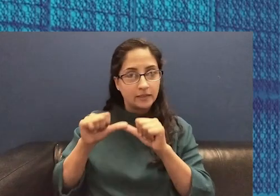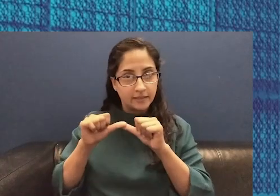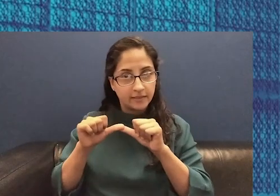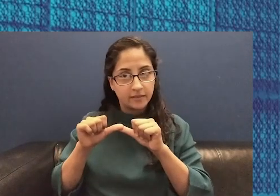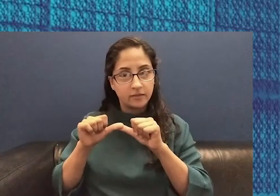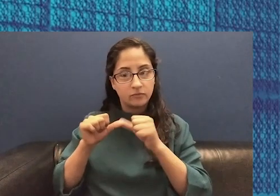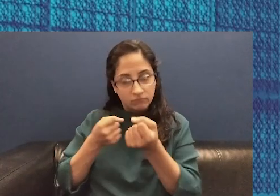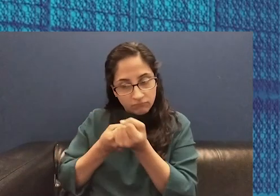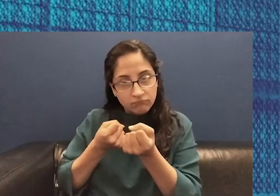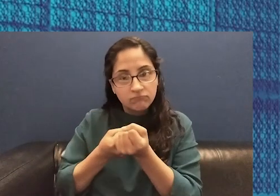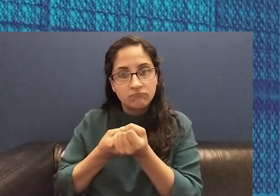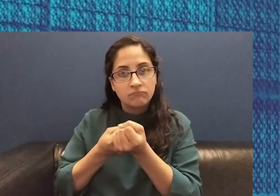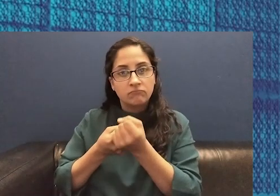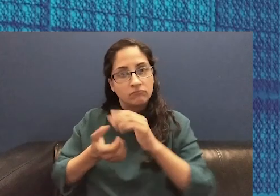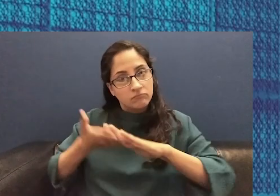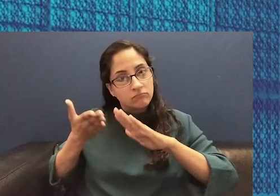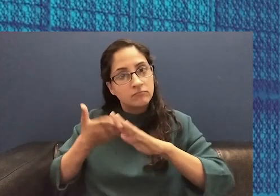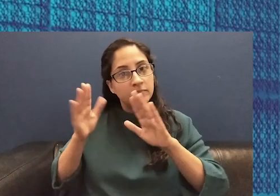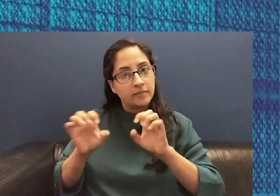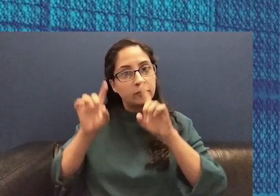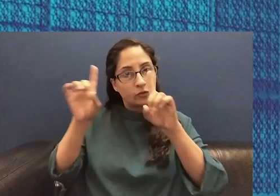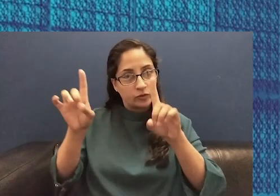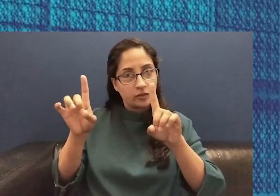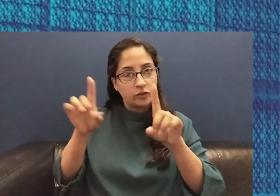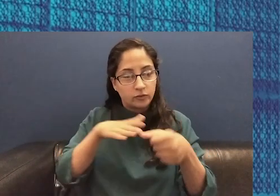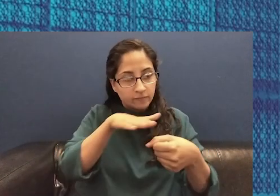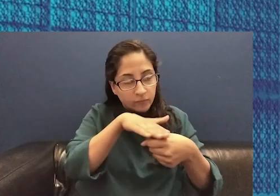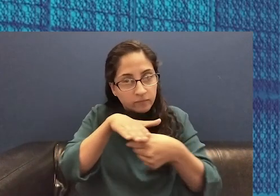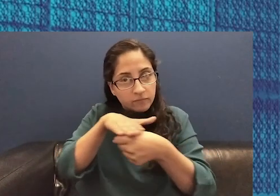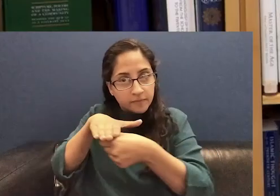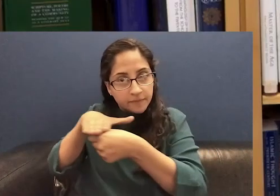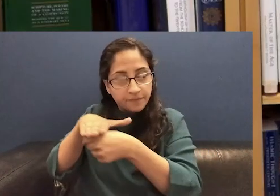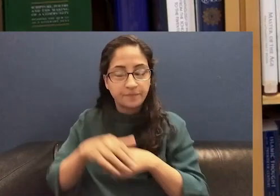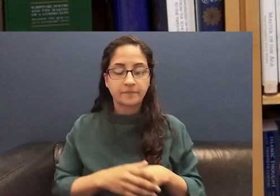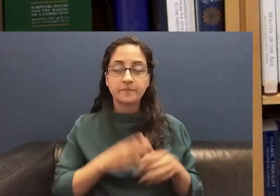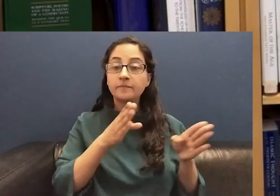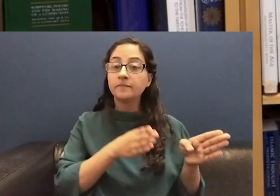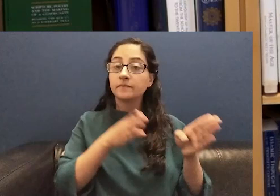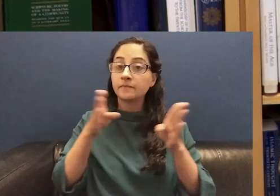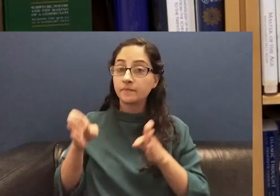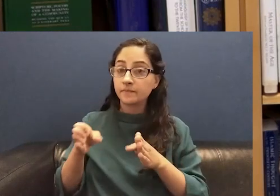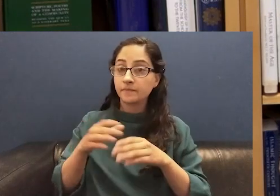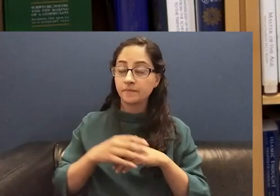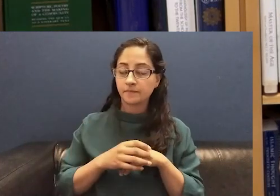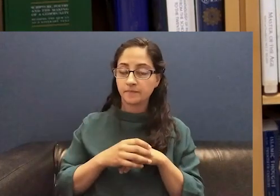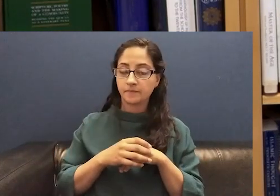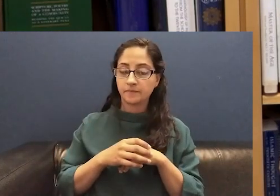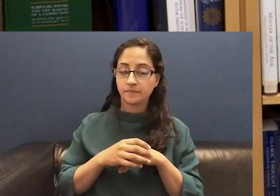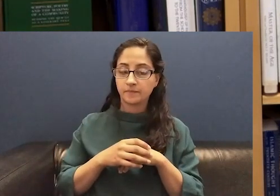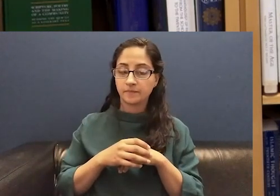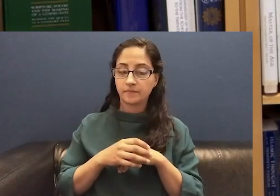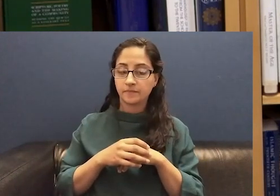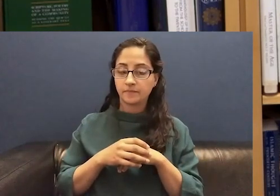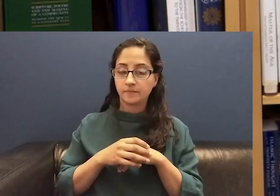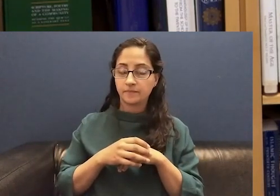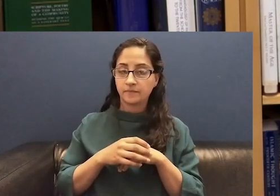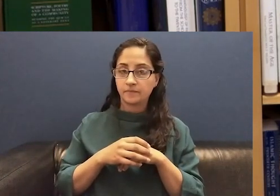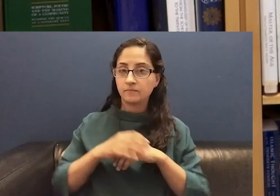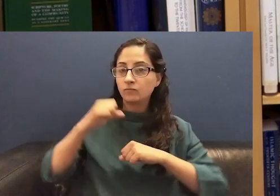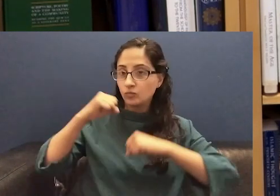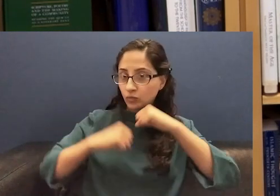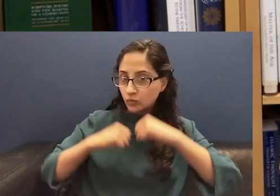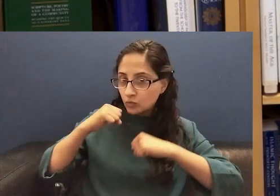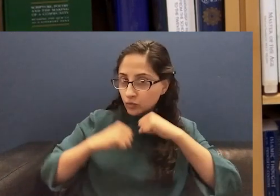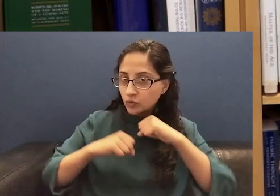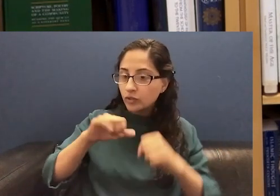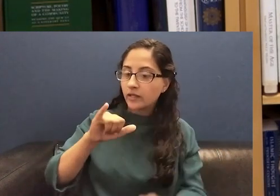for creating access for communities to remote areas. Thank you, Dr. Najmuddin. That is some